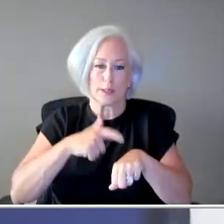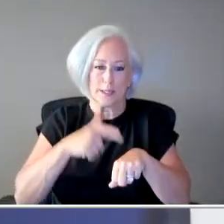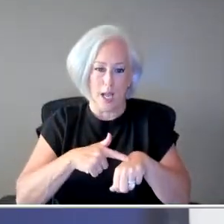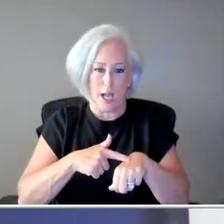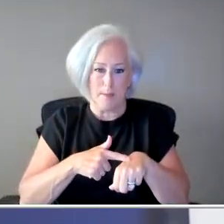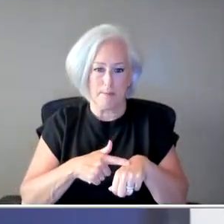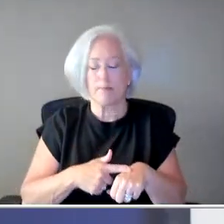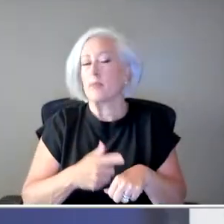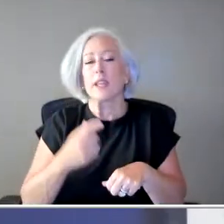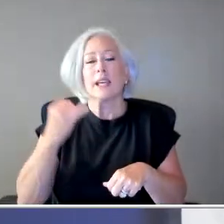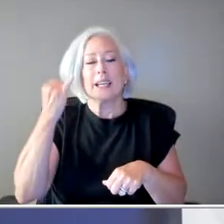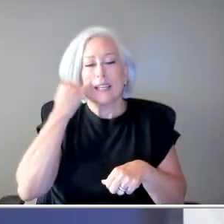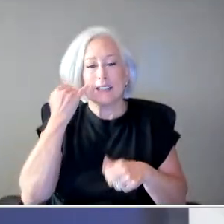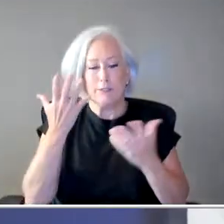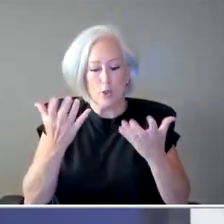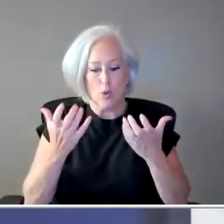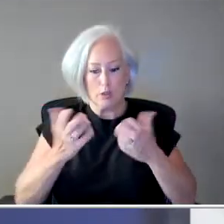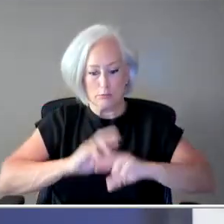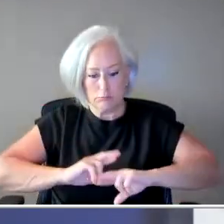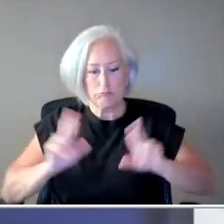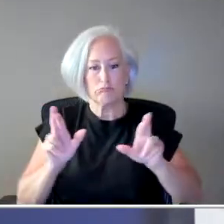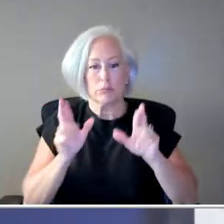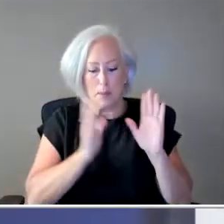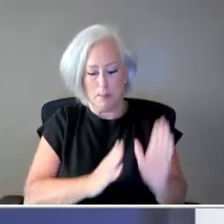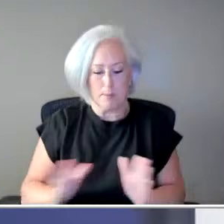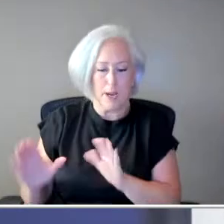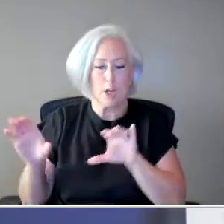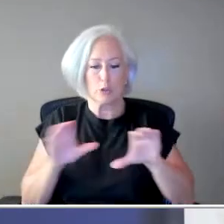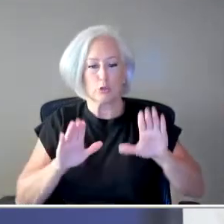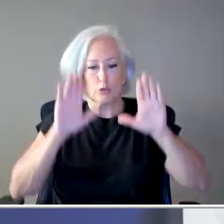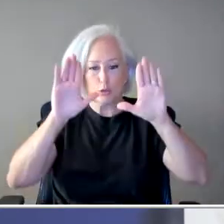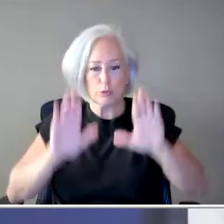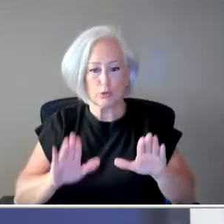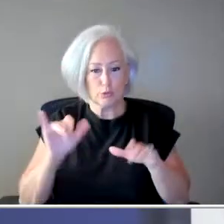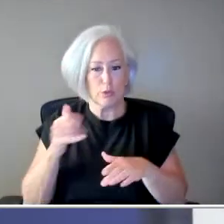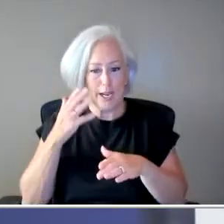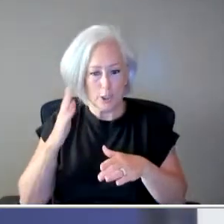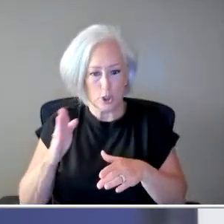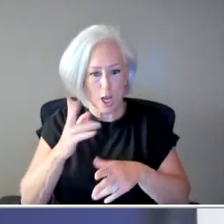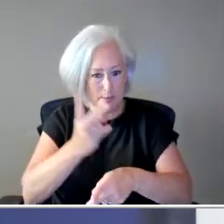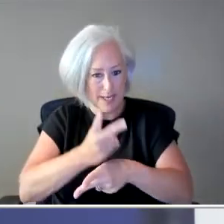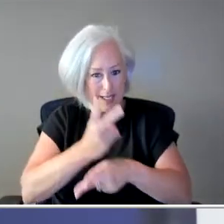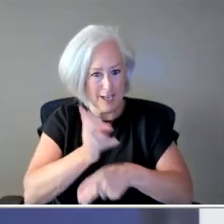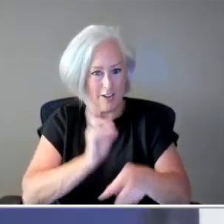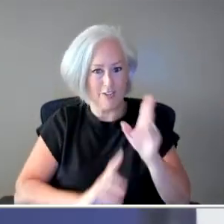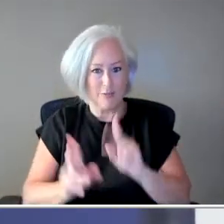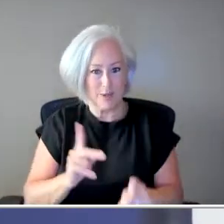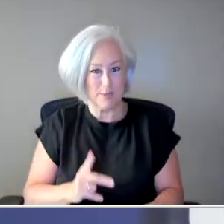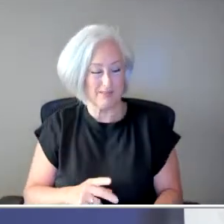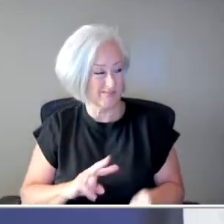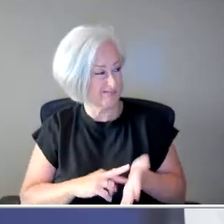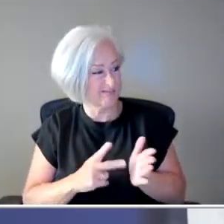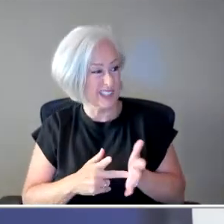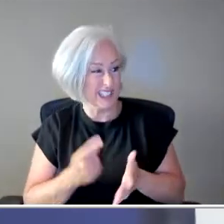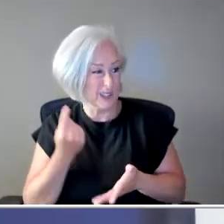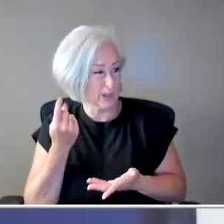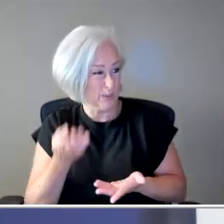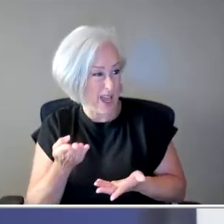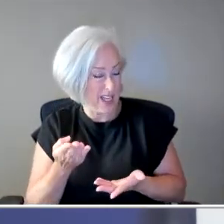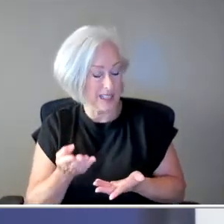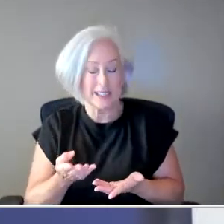be prepared to really do an excellent job taking care of patients. Too bad, so sad. And you're in it. Yes, but at the same